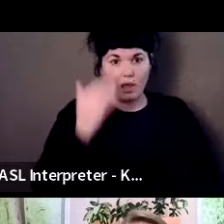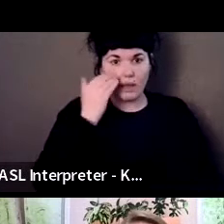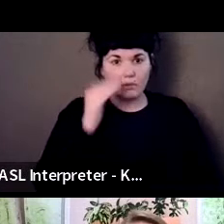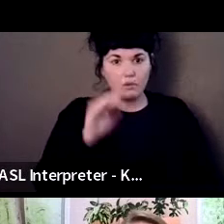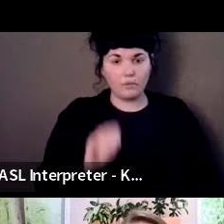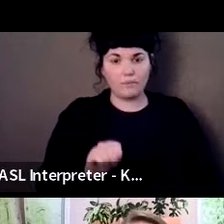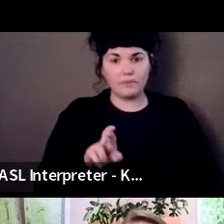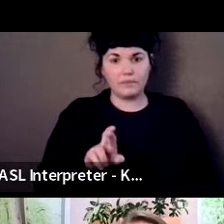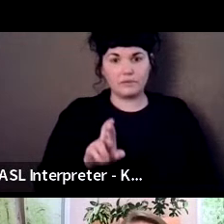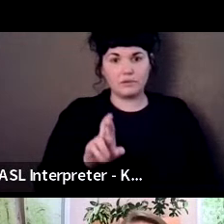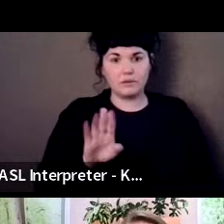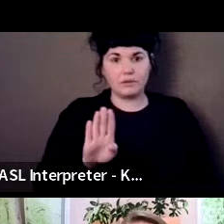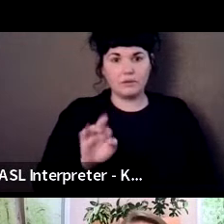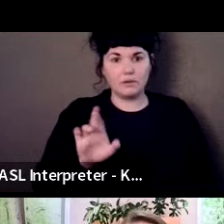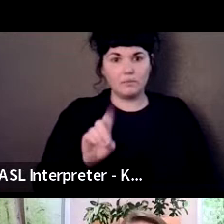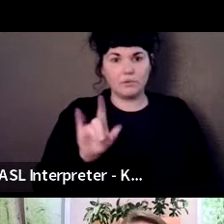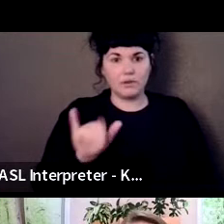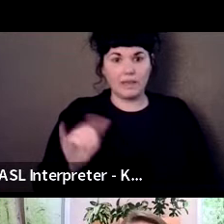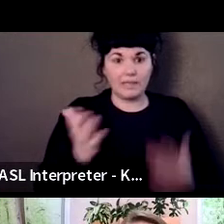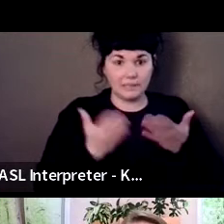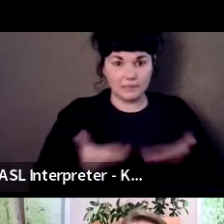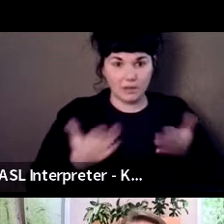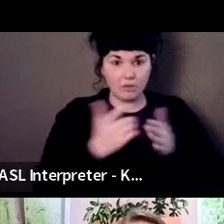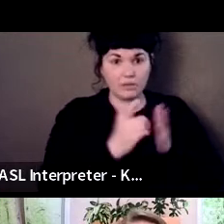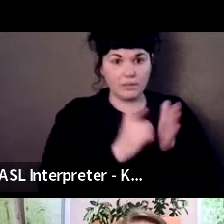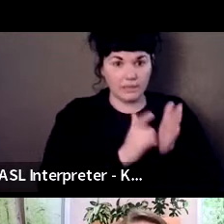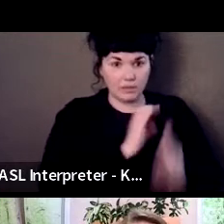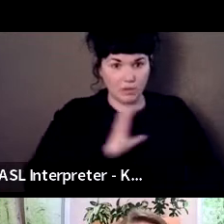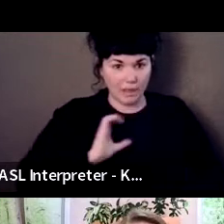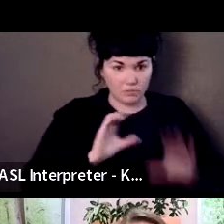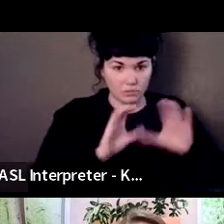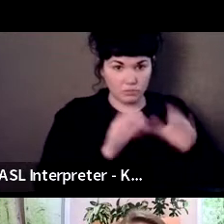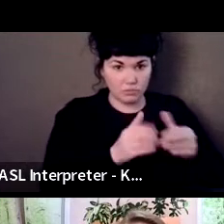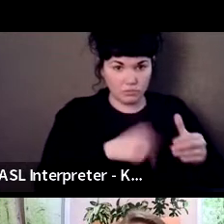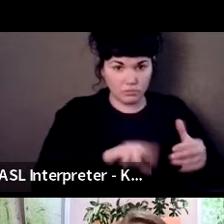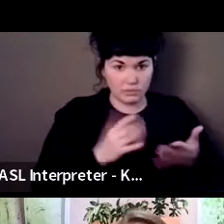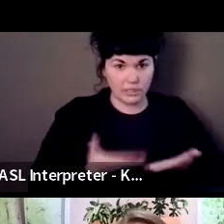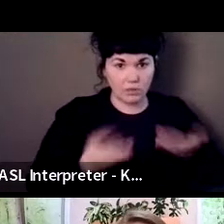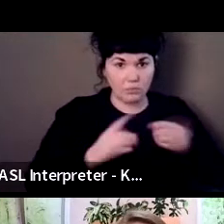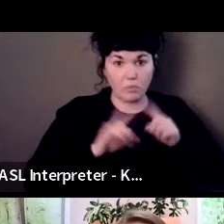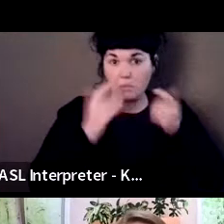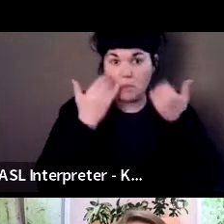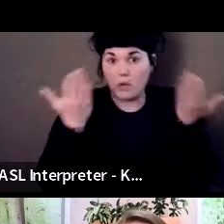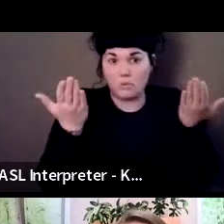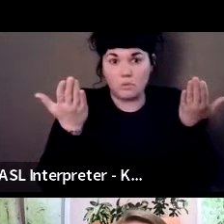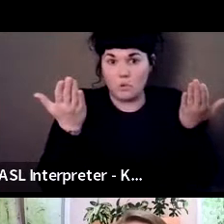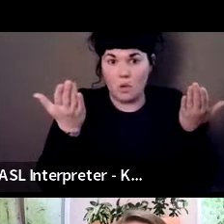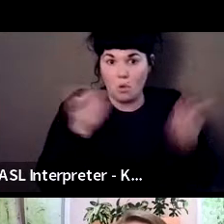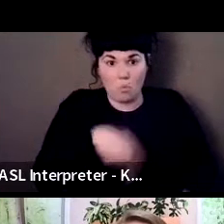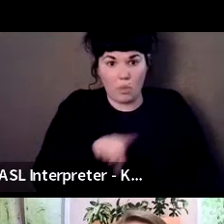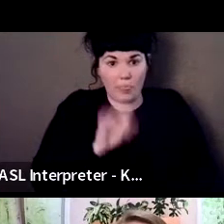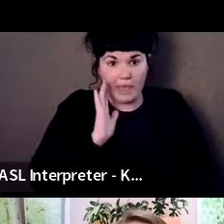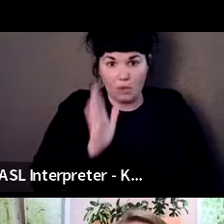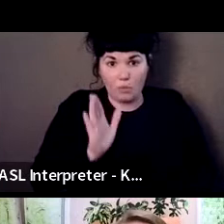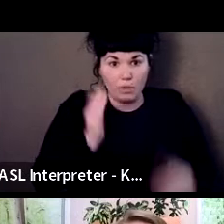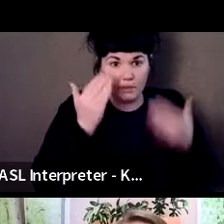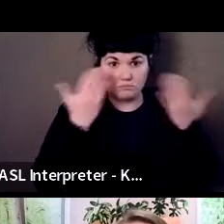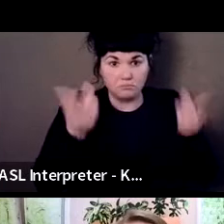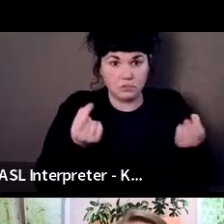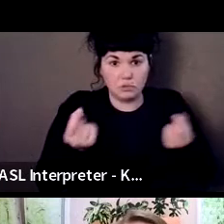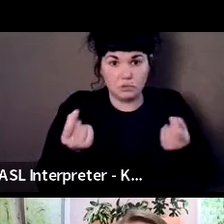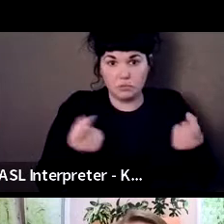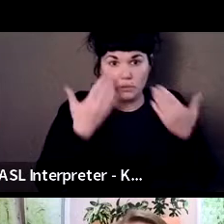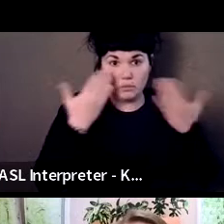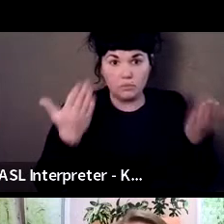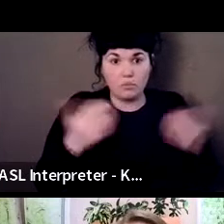is here and our legal counsel, but I don't know what they will do, to be honest with you, Vice Chair Witches,